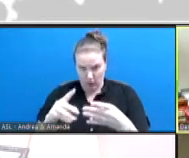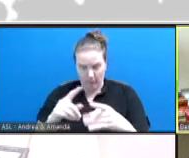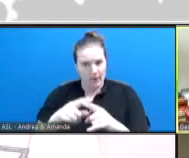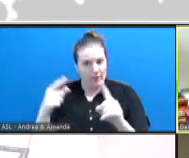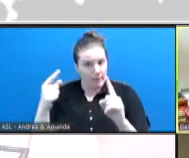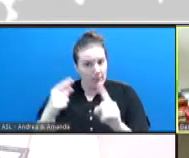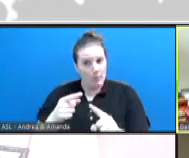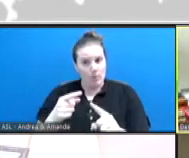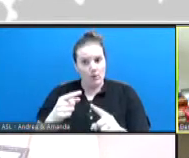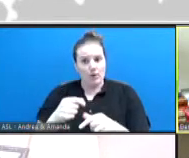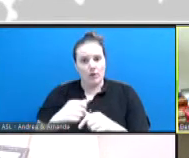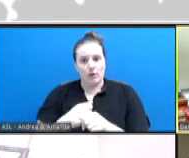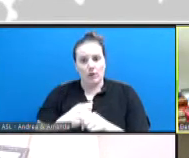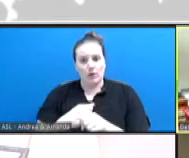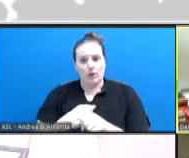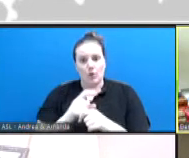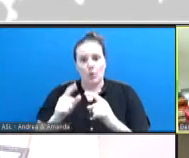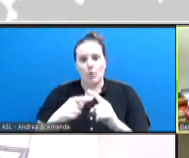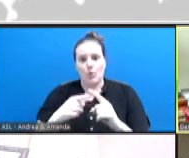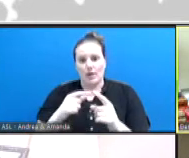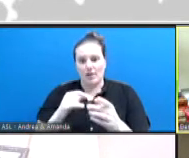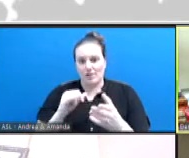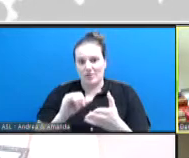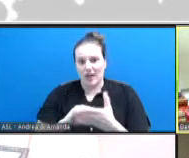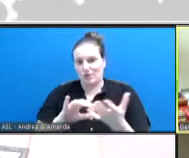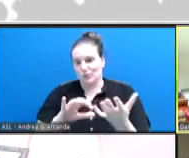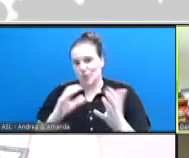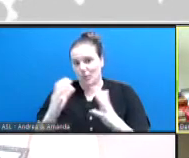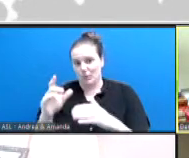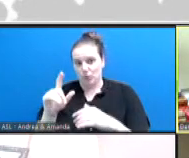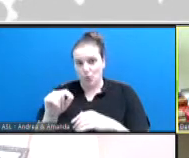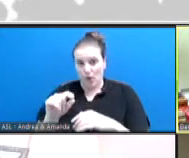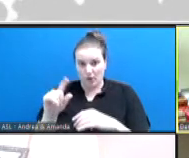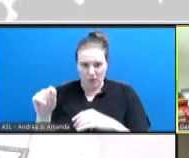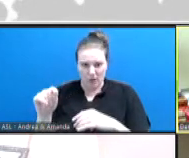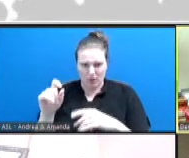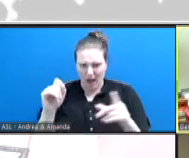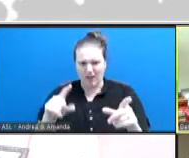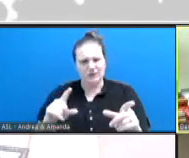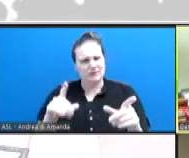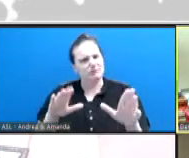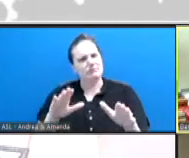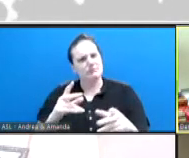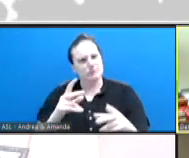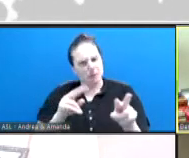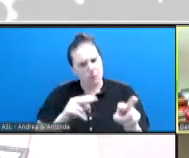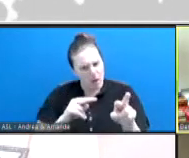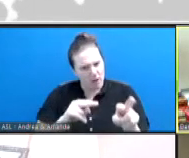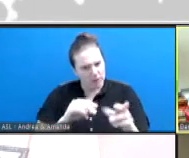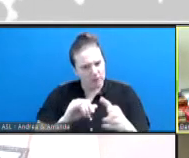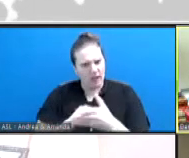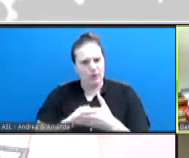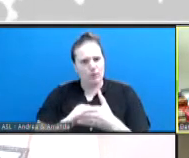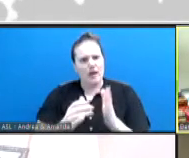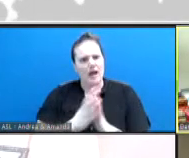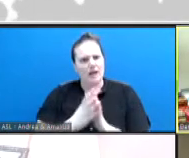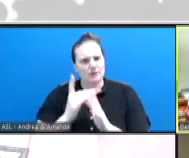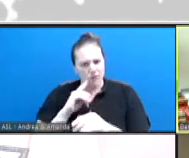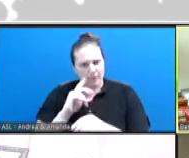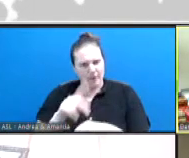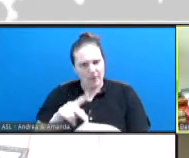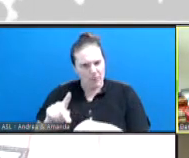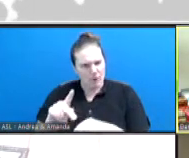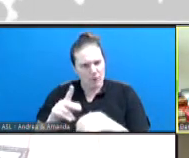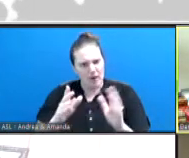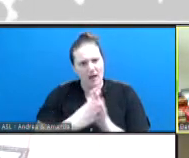as the screw up in 2020, we started asking, let's keep an eye on those. We asked for those PowerPoints, we asked for that.